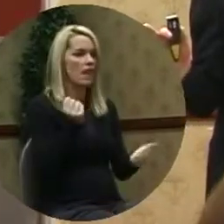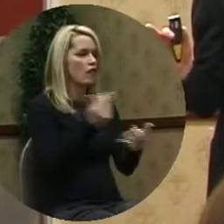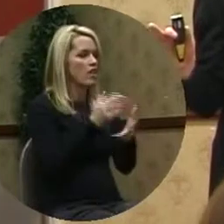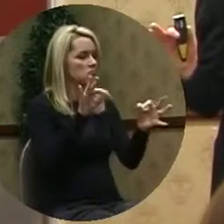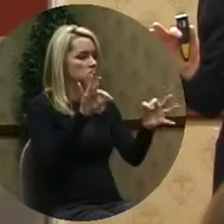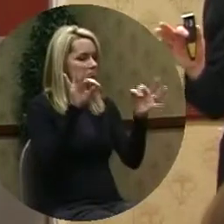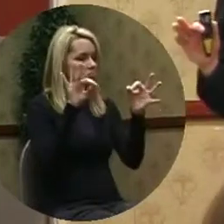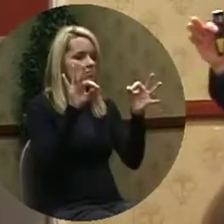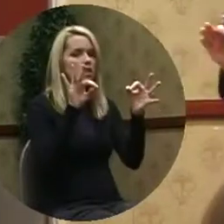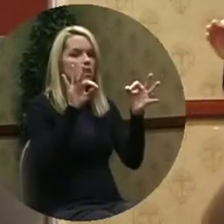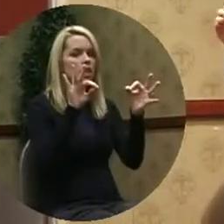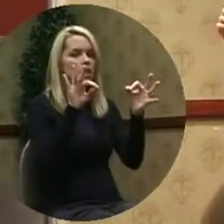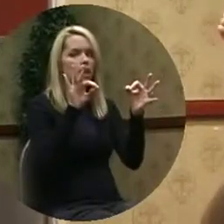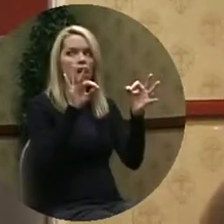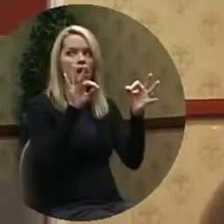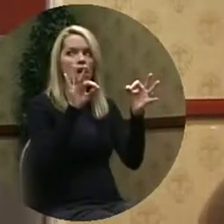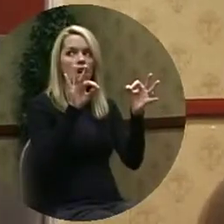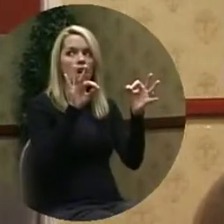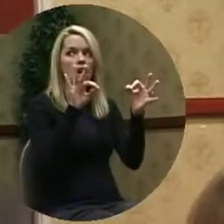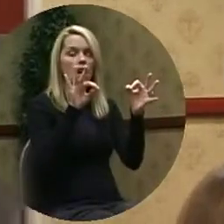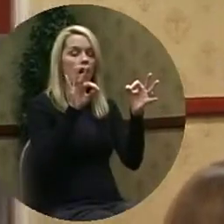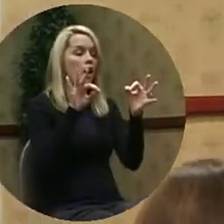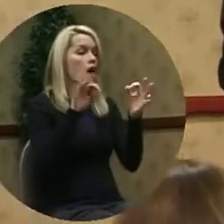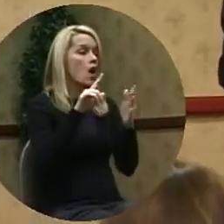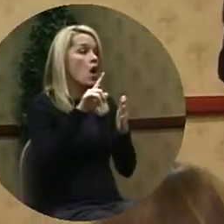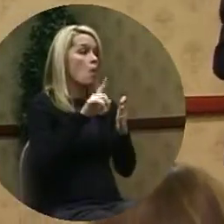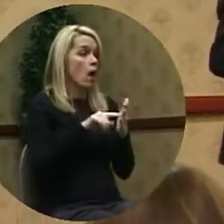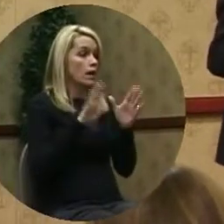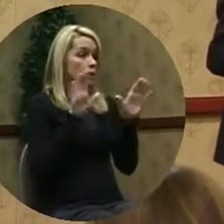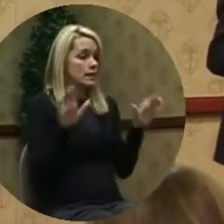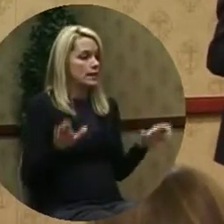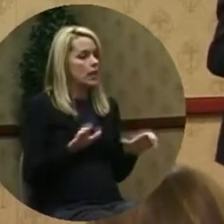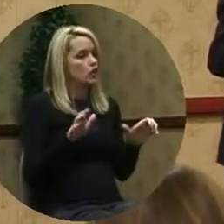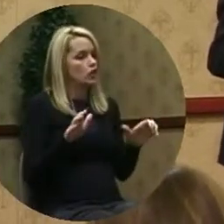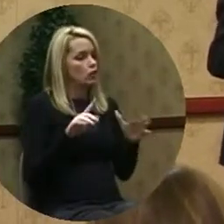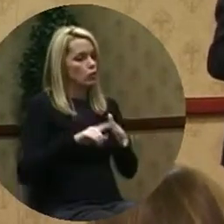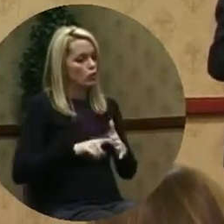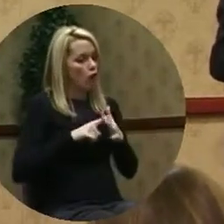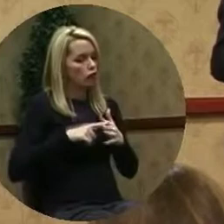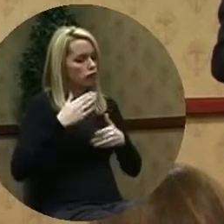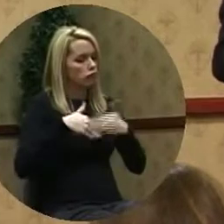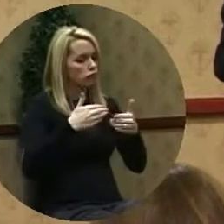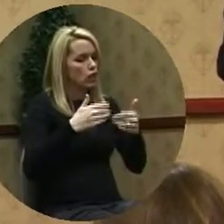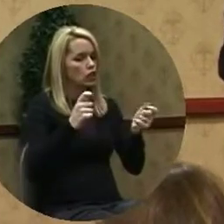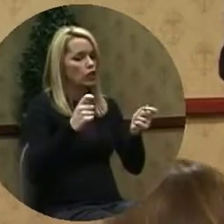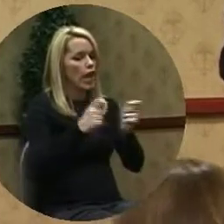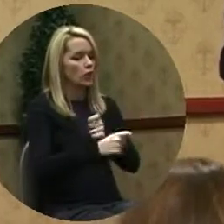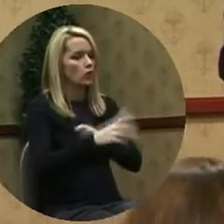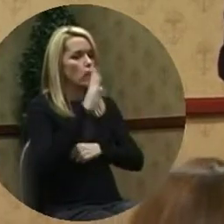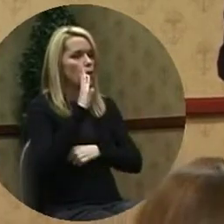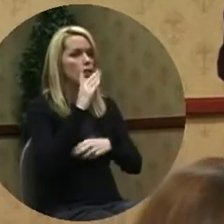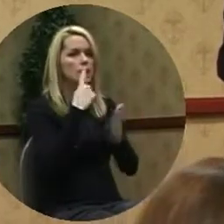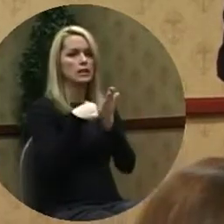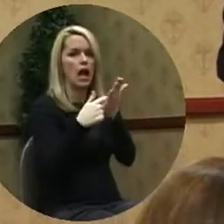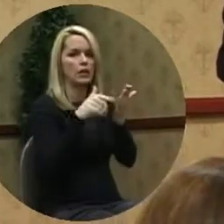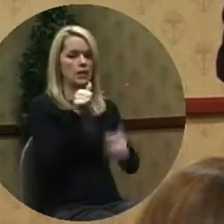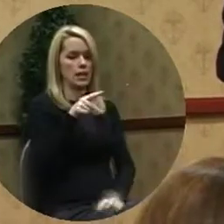fine. What we did to initiate the change was to have a discussion in